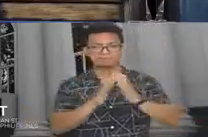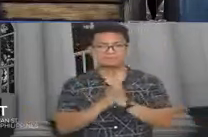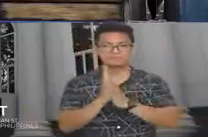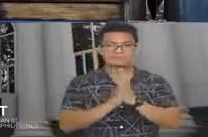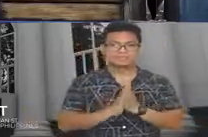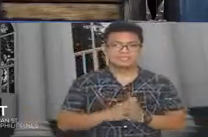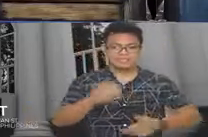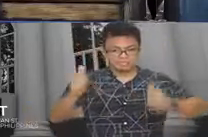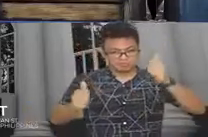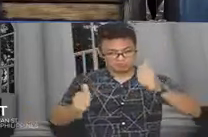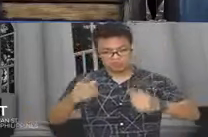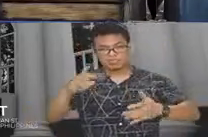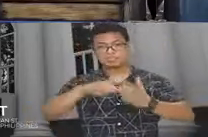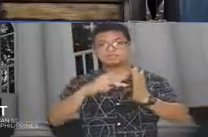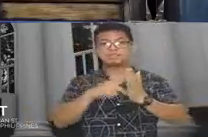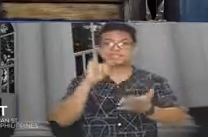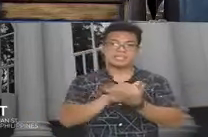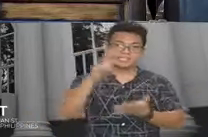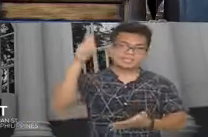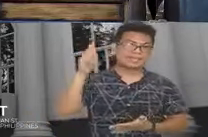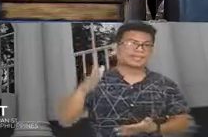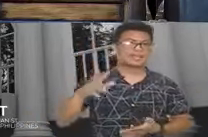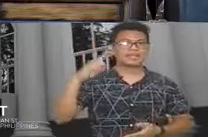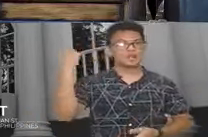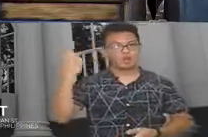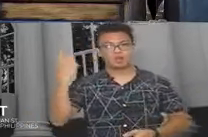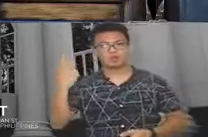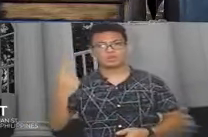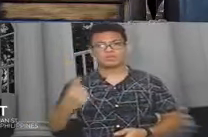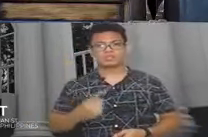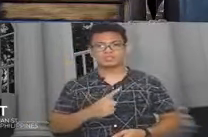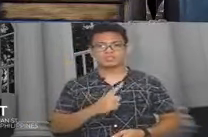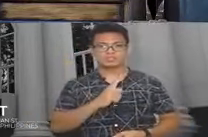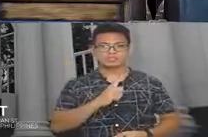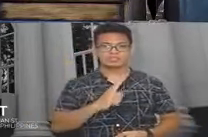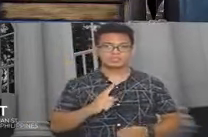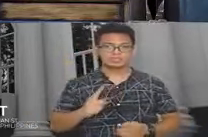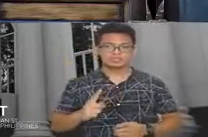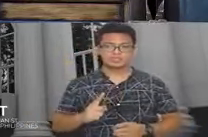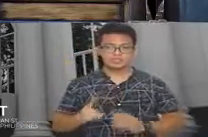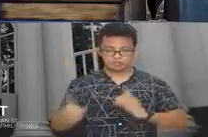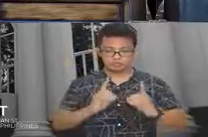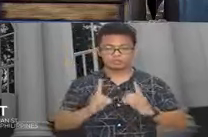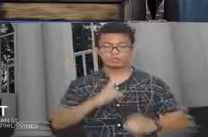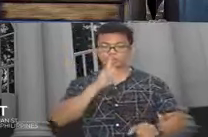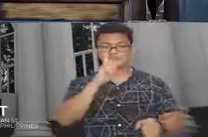Which means that God's always ready to fulfill his covenant.